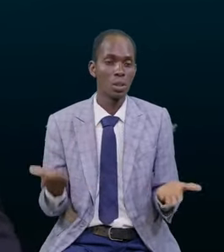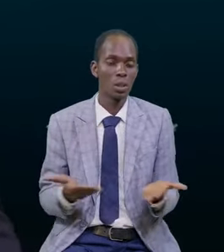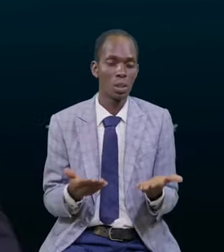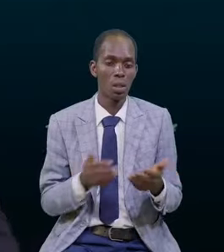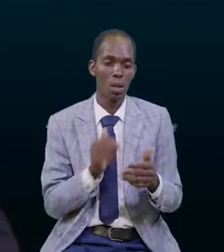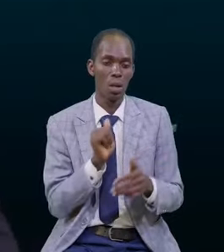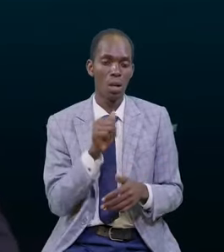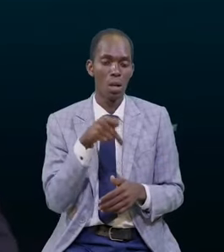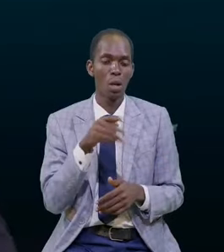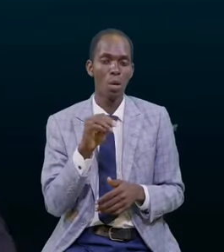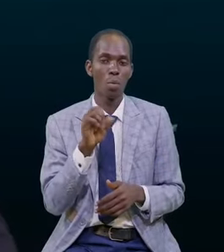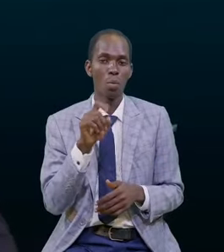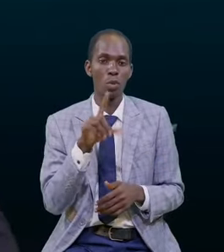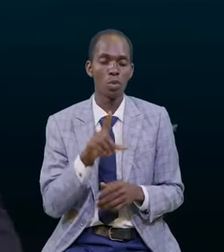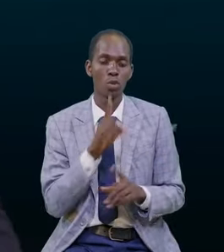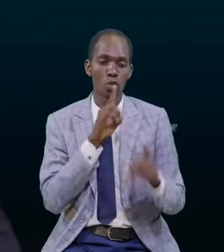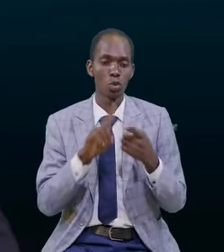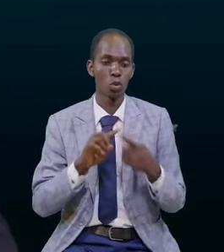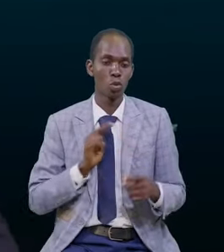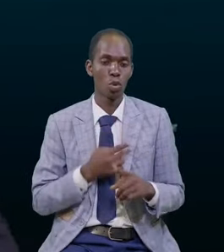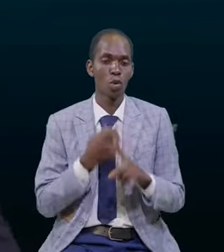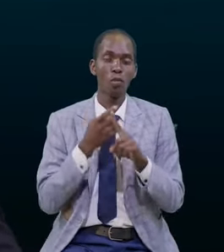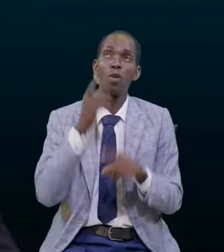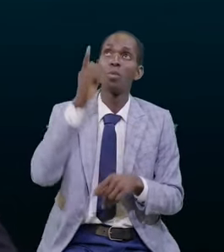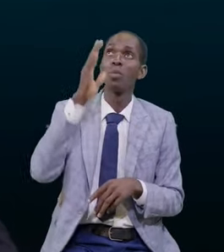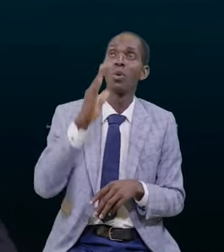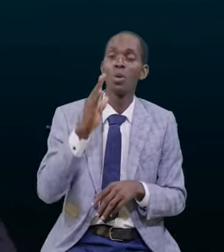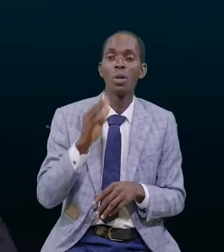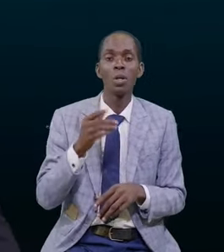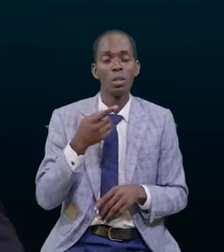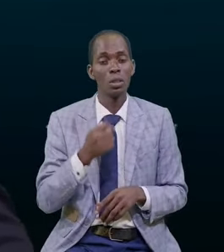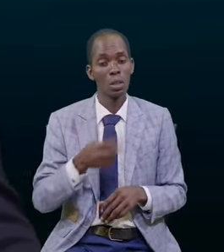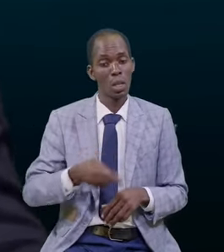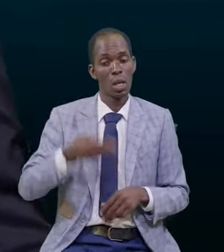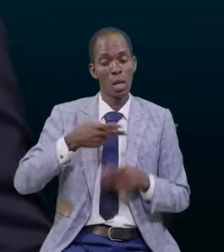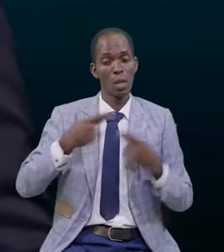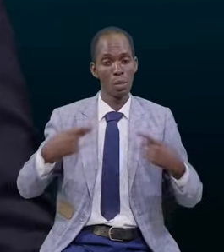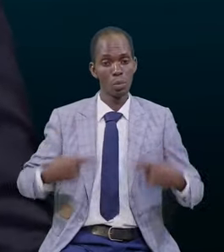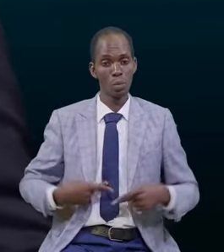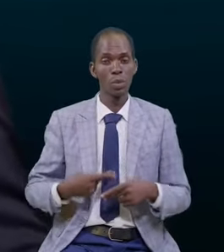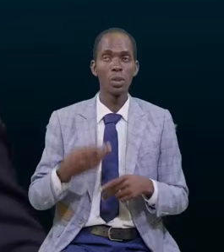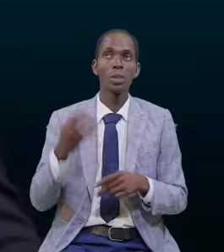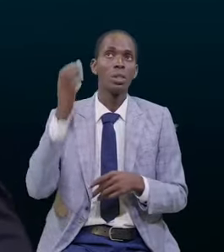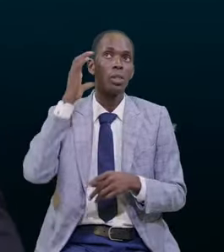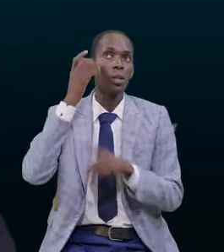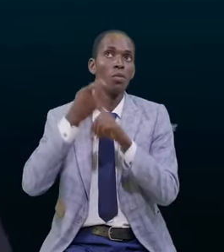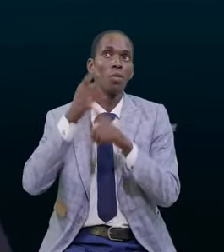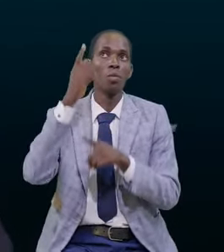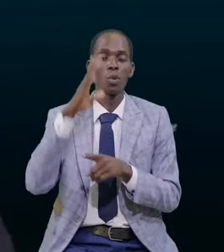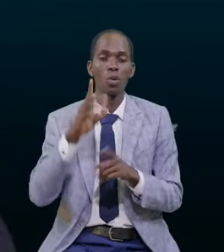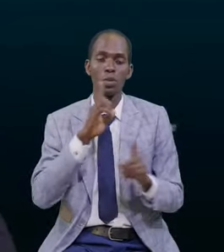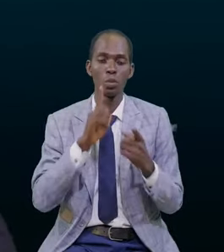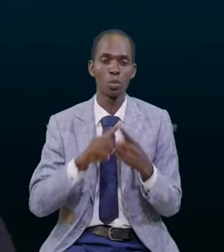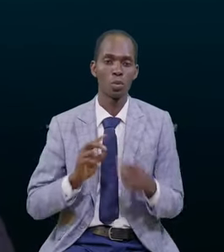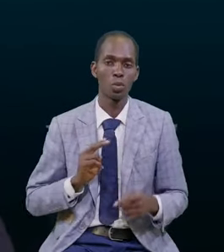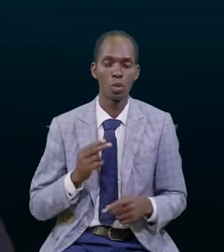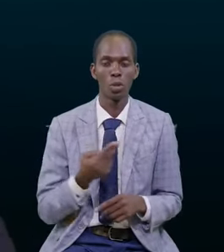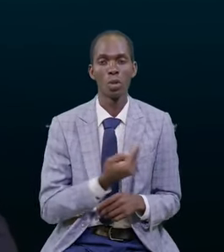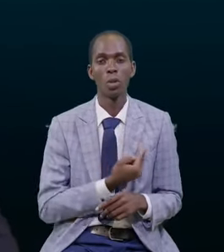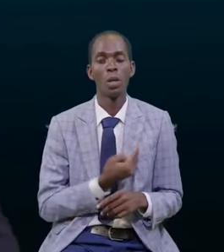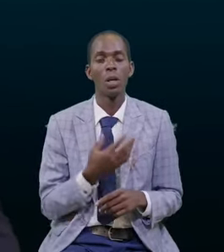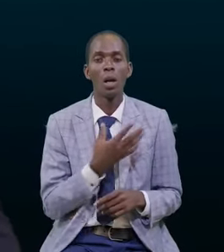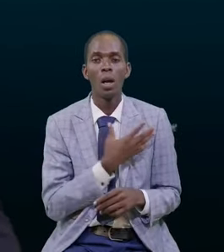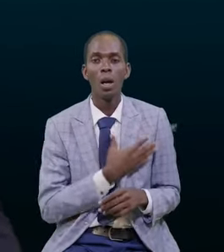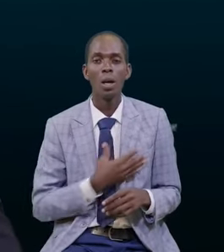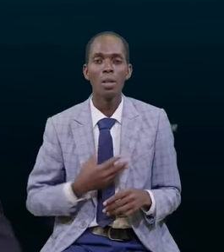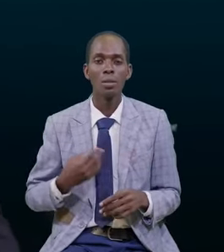to us from God the high priest he speaks to God for us and this is very very important and we are told that